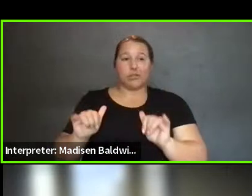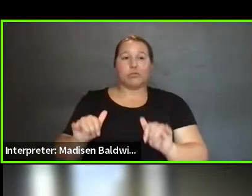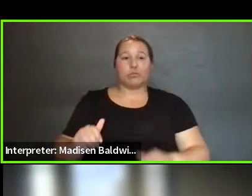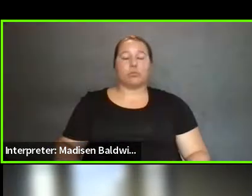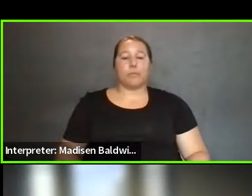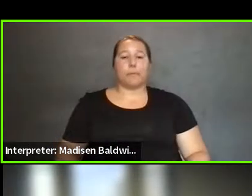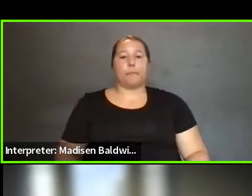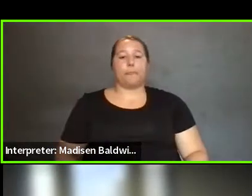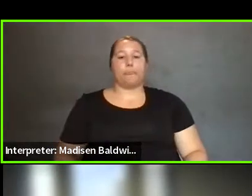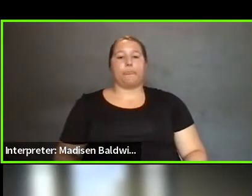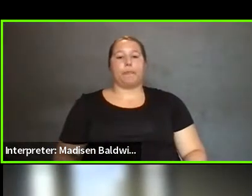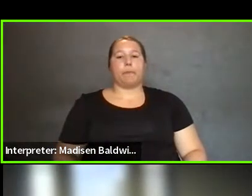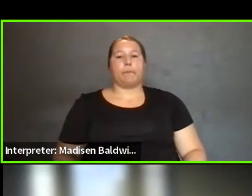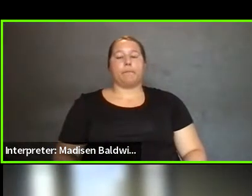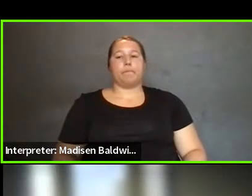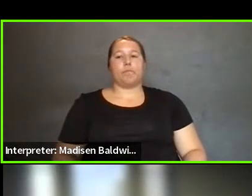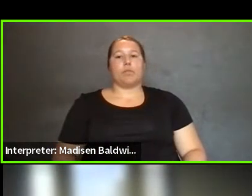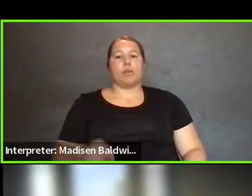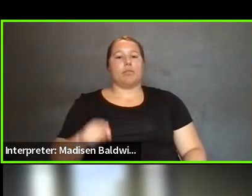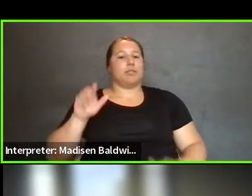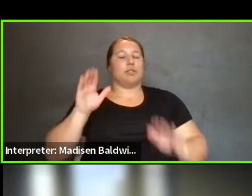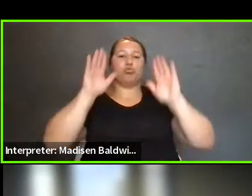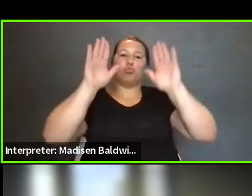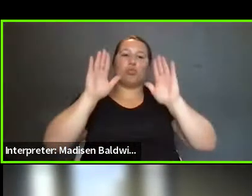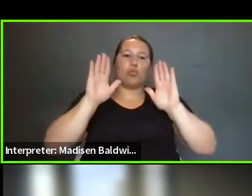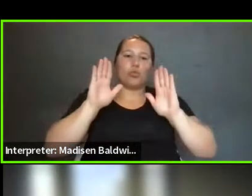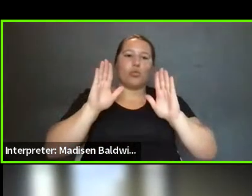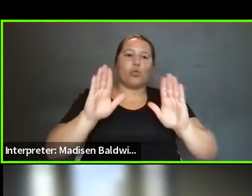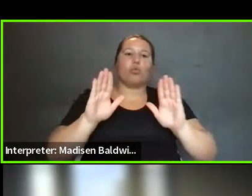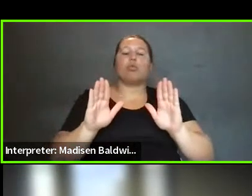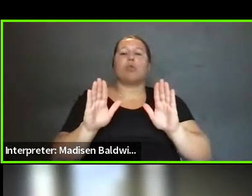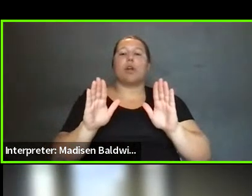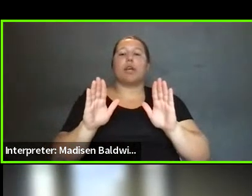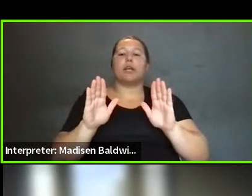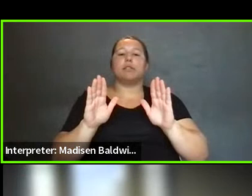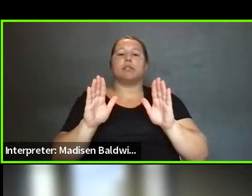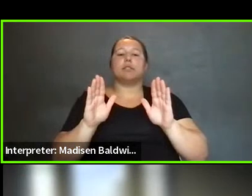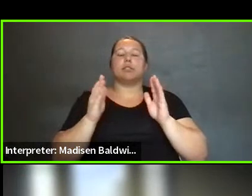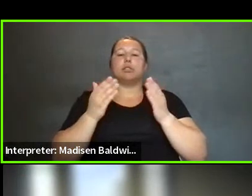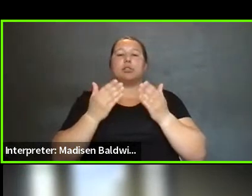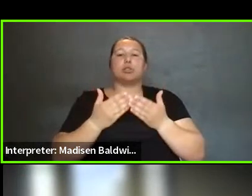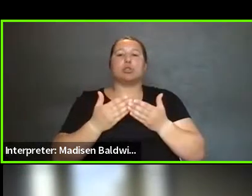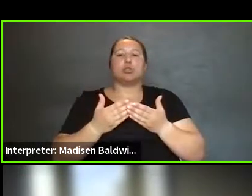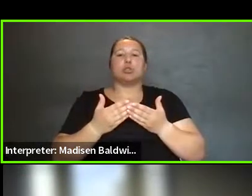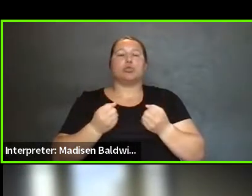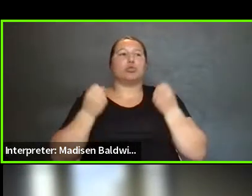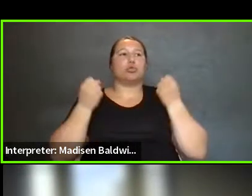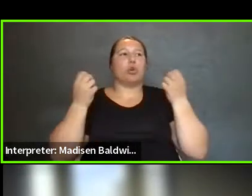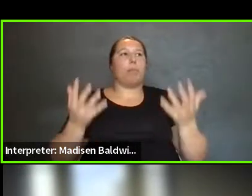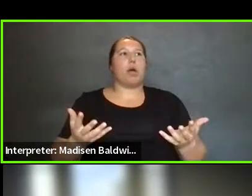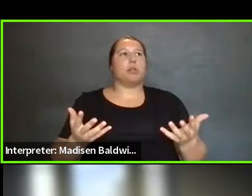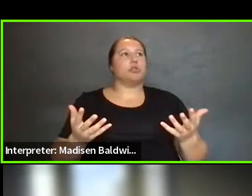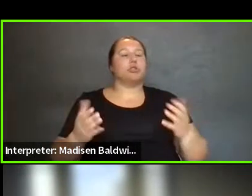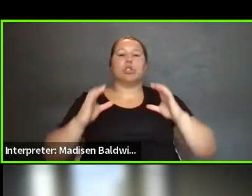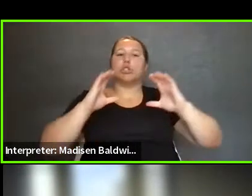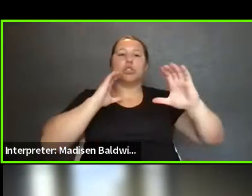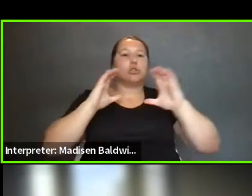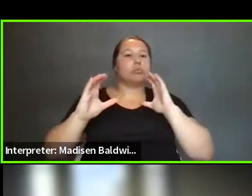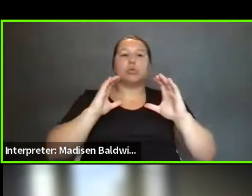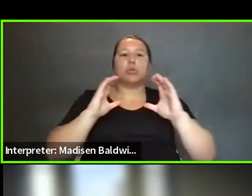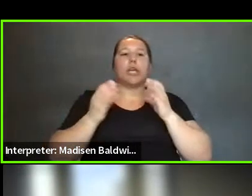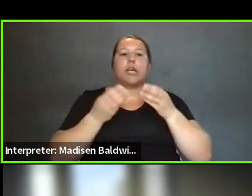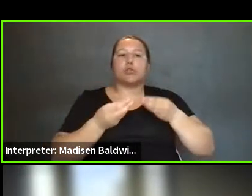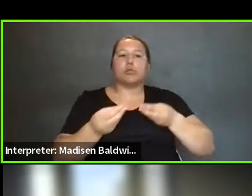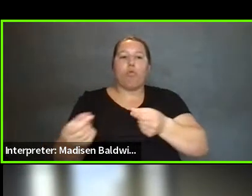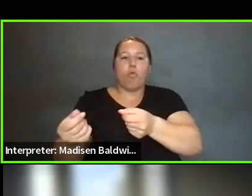certainly it's a great thing that there's so much communication